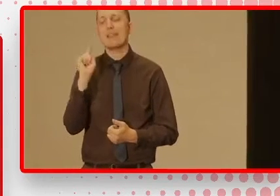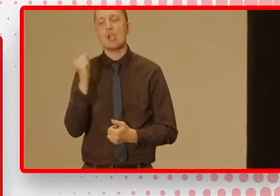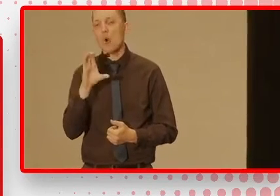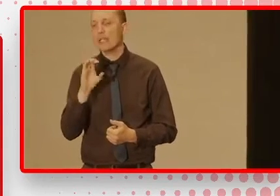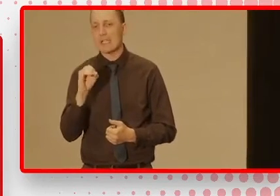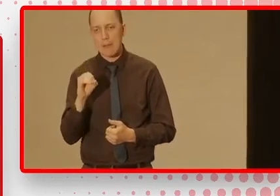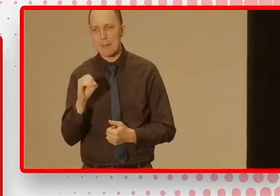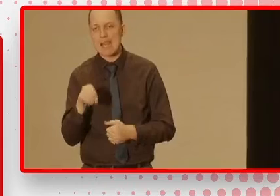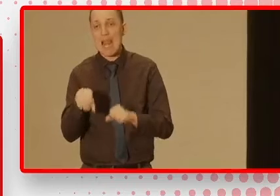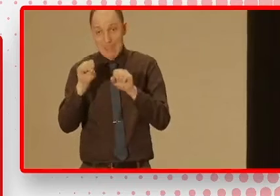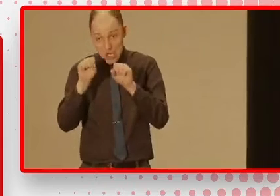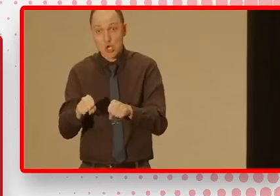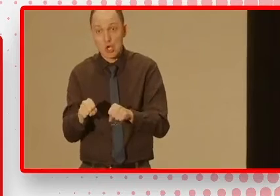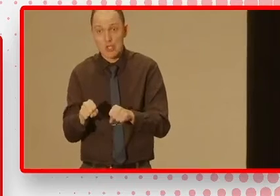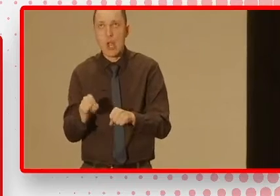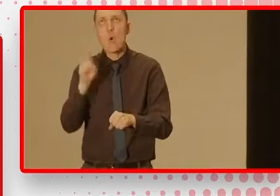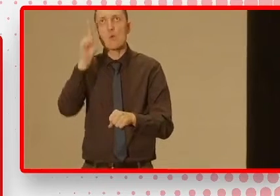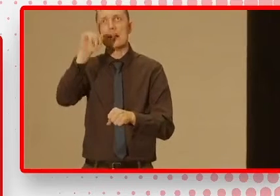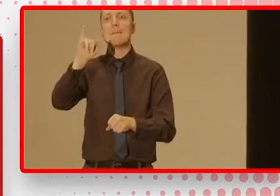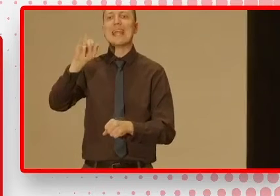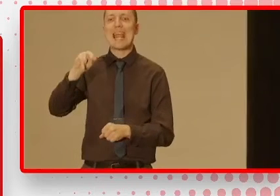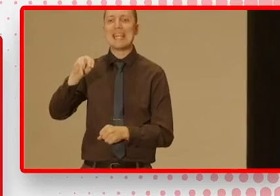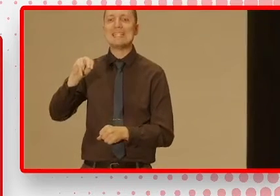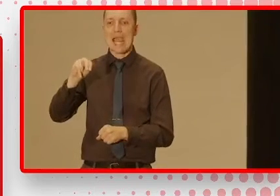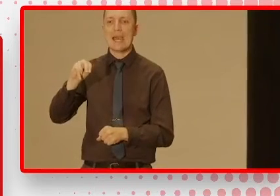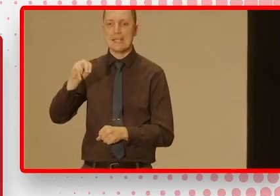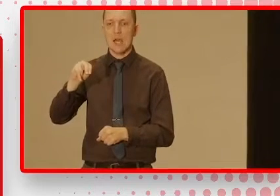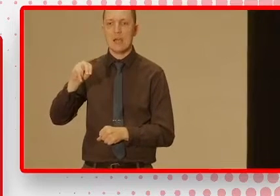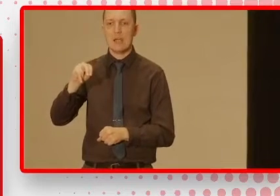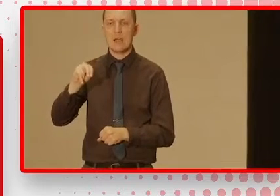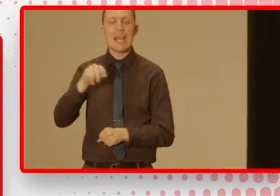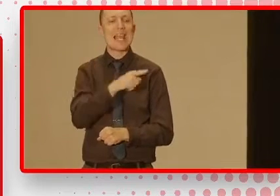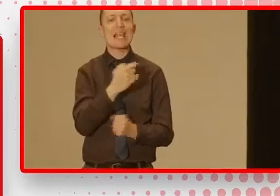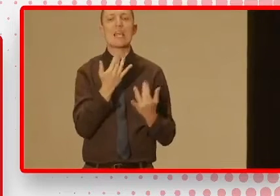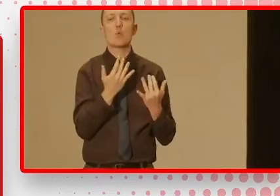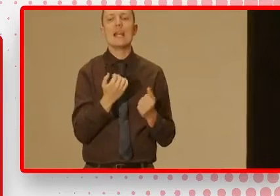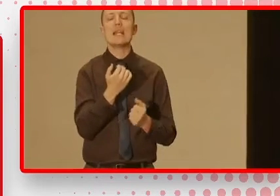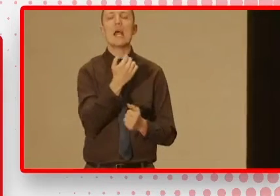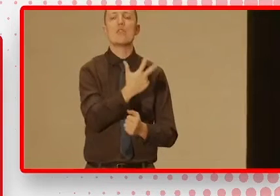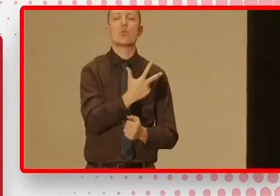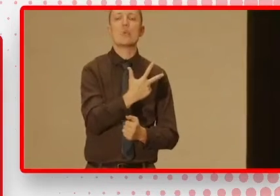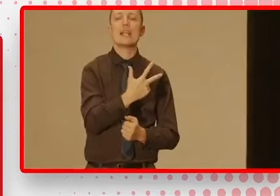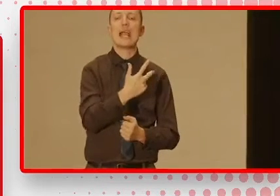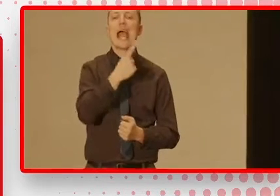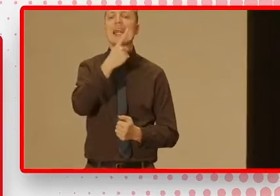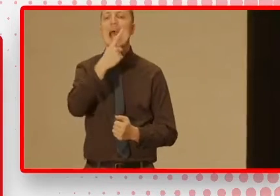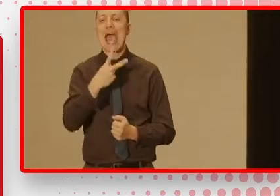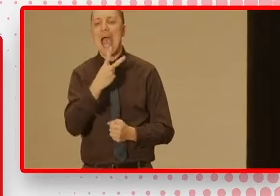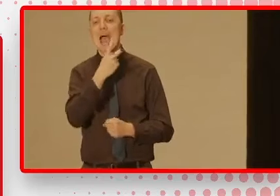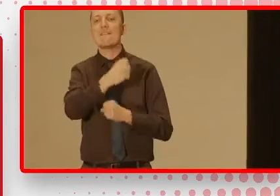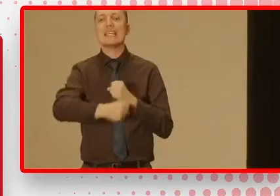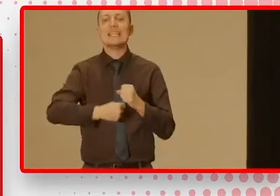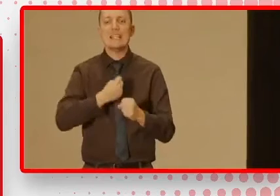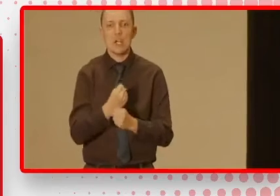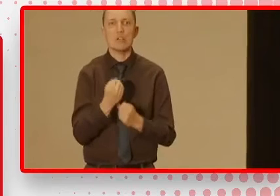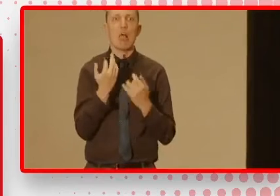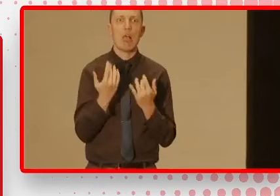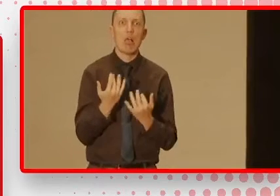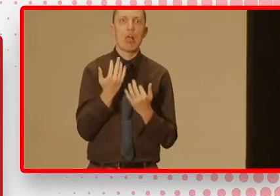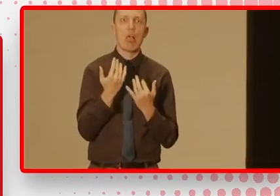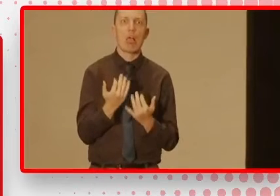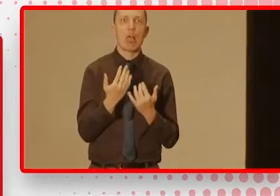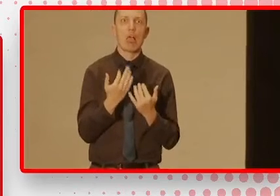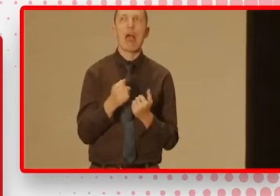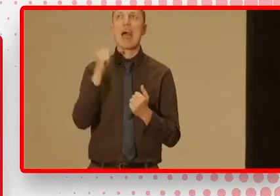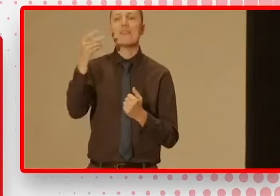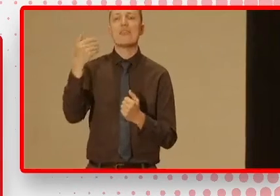waited 3.5 years before he got his van back. Brand new van, he's paying on it, and it was